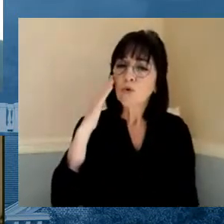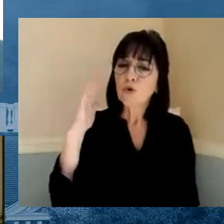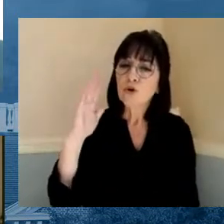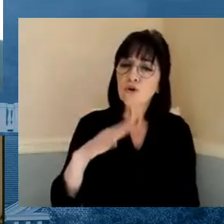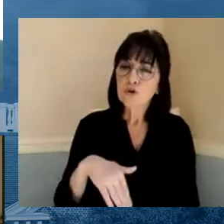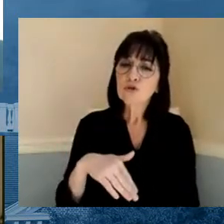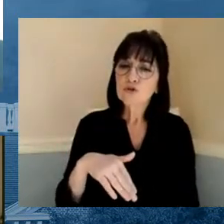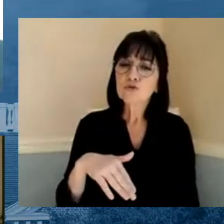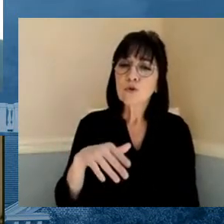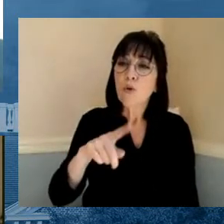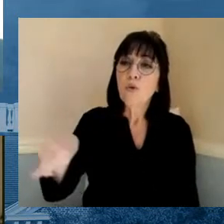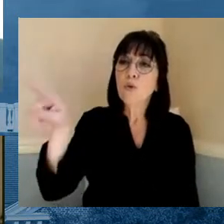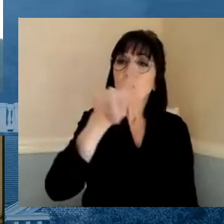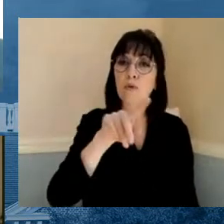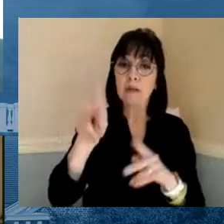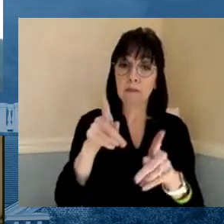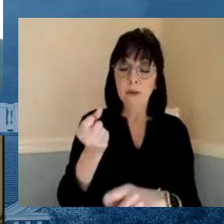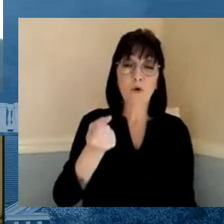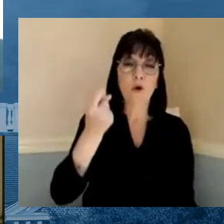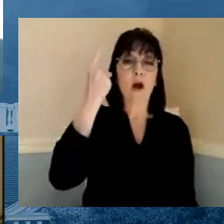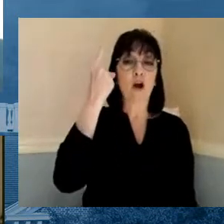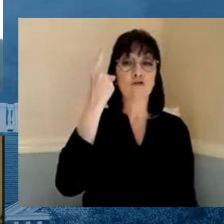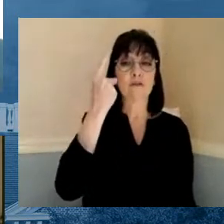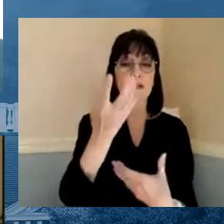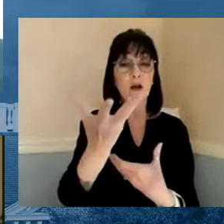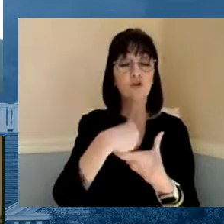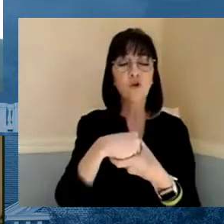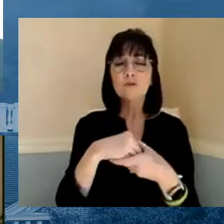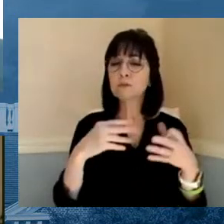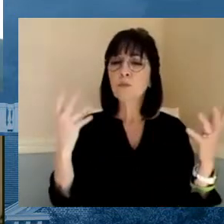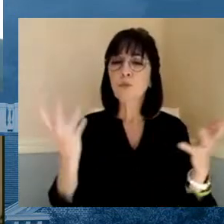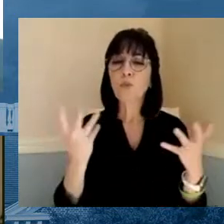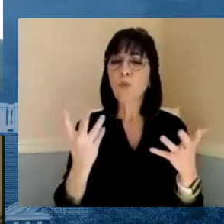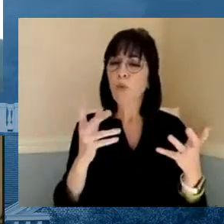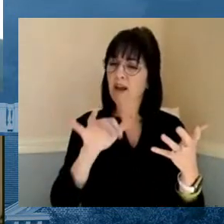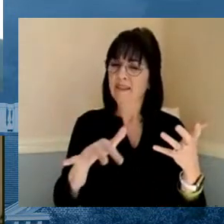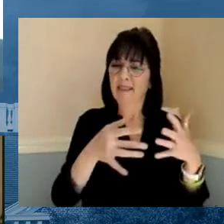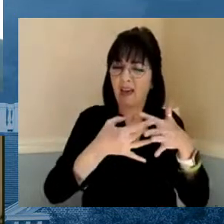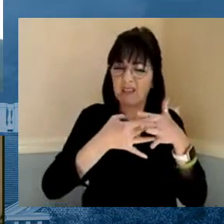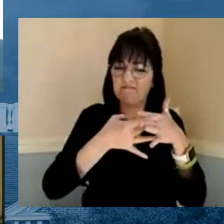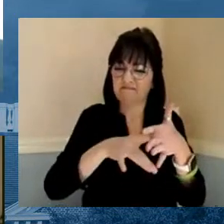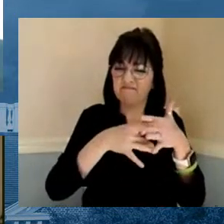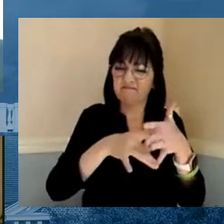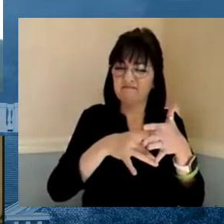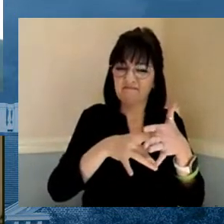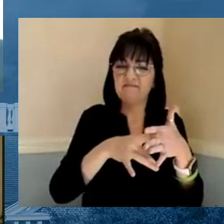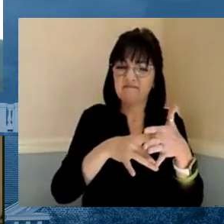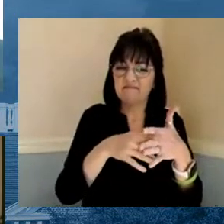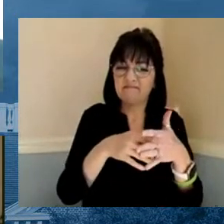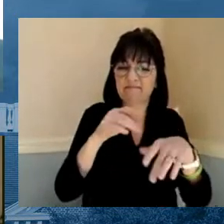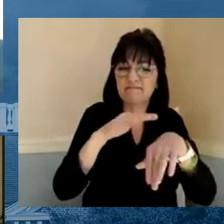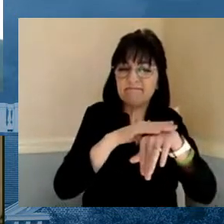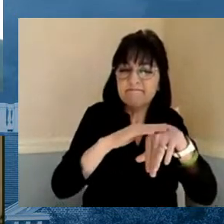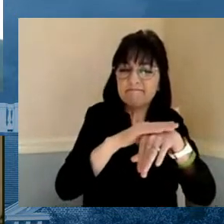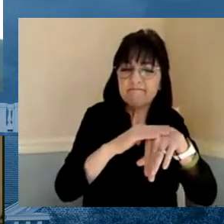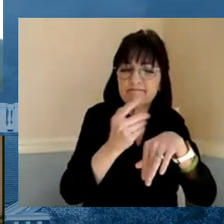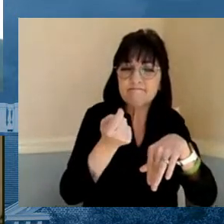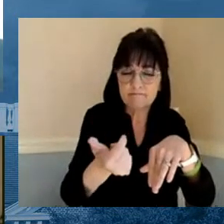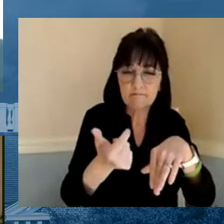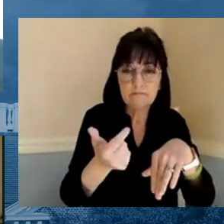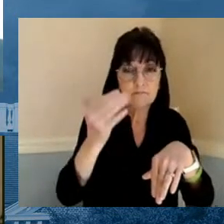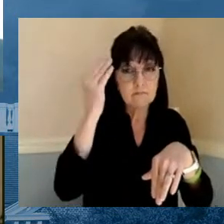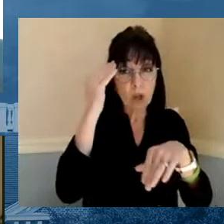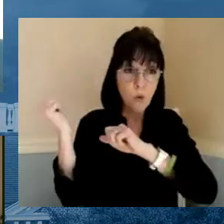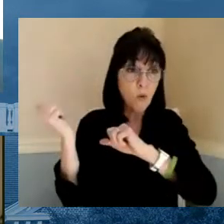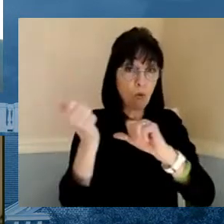is just the beginning. Just like with any other subset of the population, people with autism are not all the same,